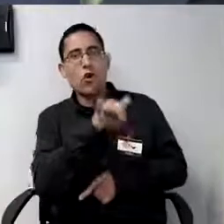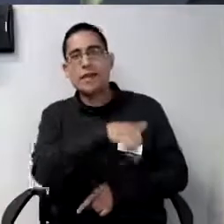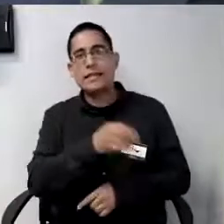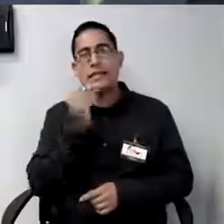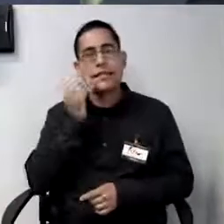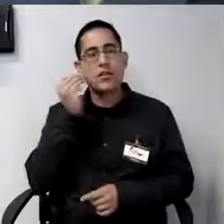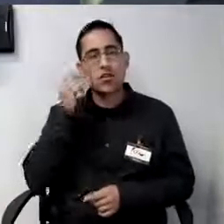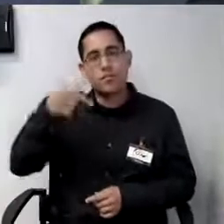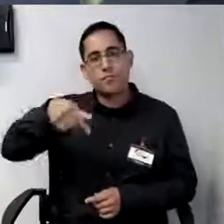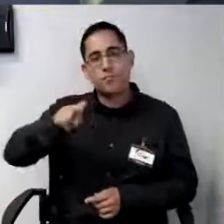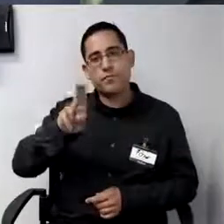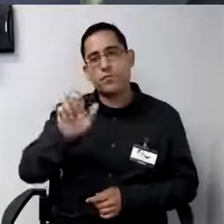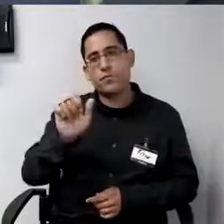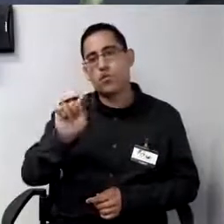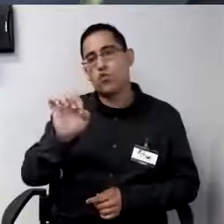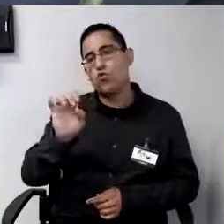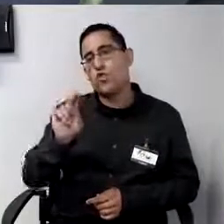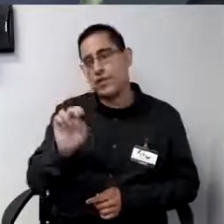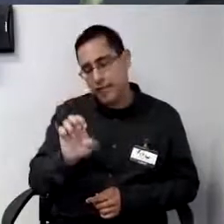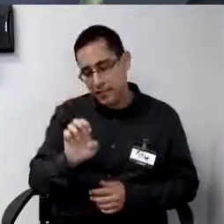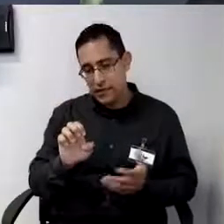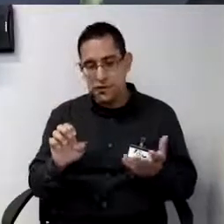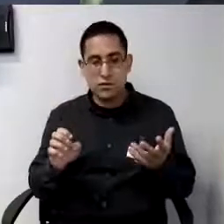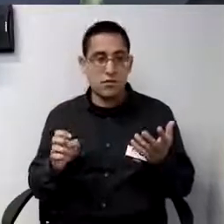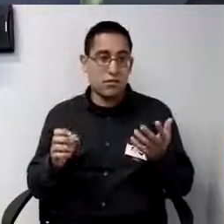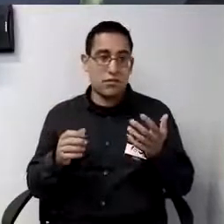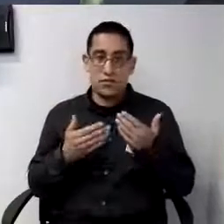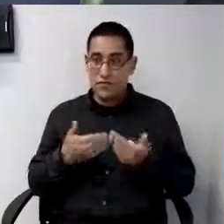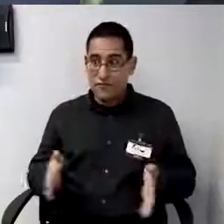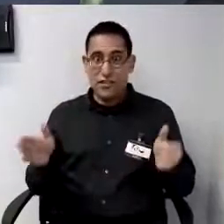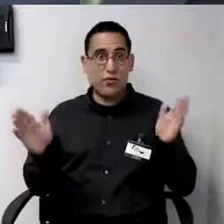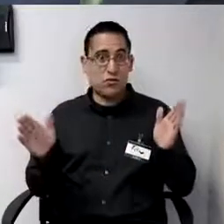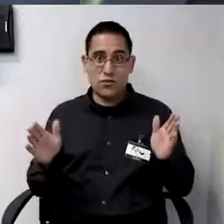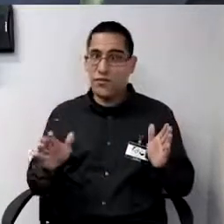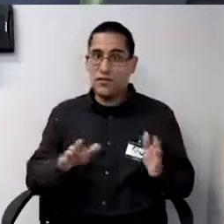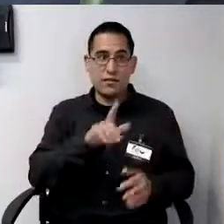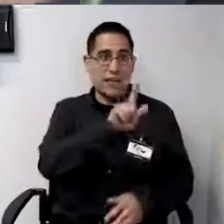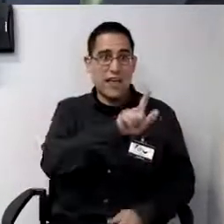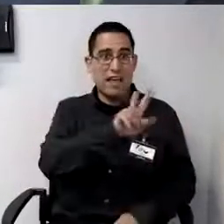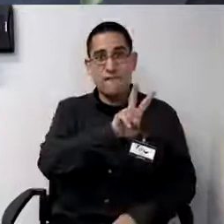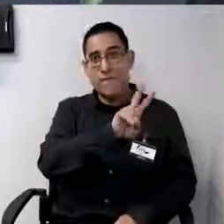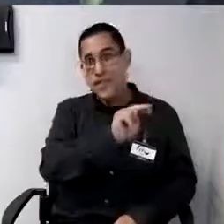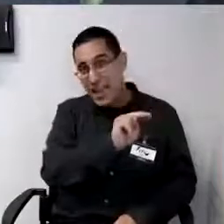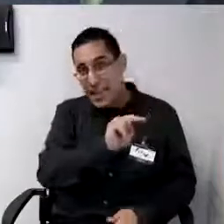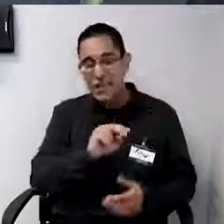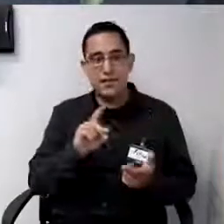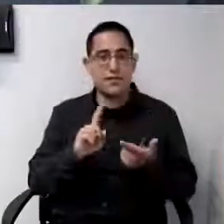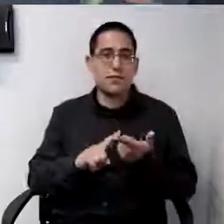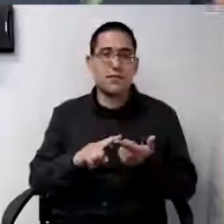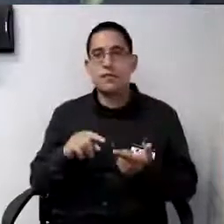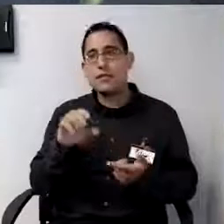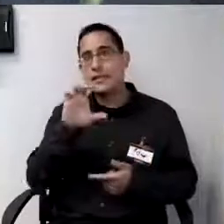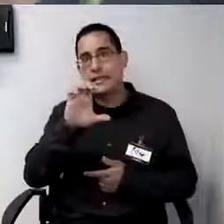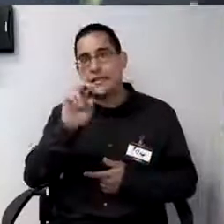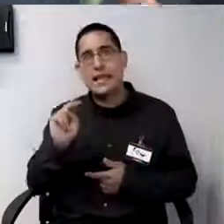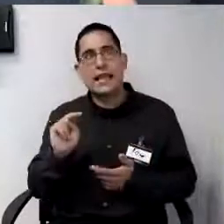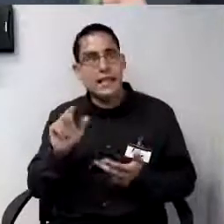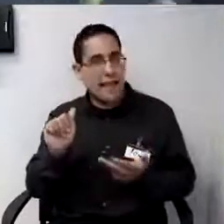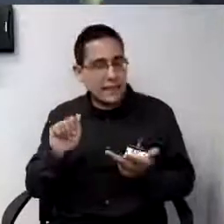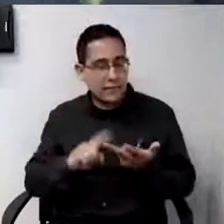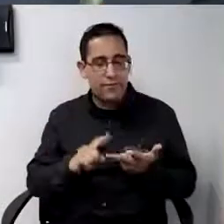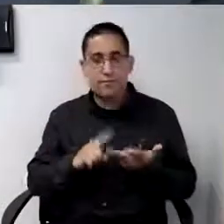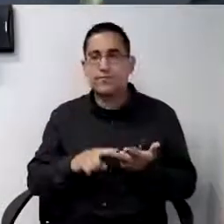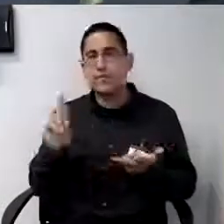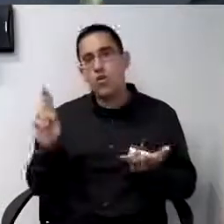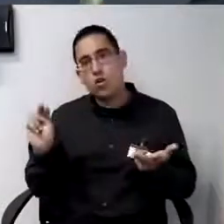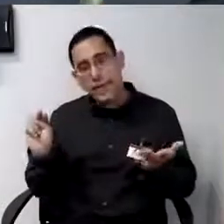vast majority of them are RNs, LVNs, and CNAs. Um, we don't, and